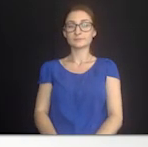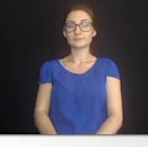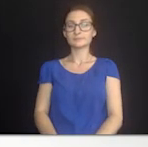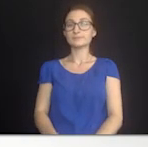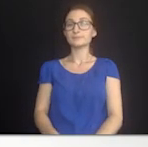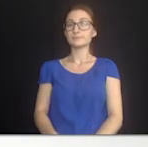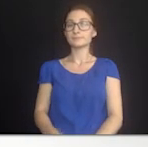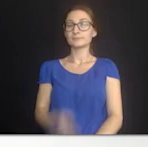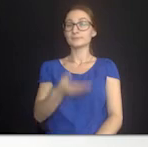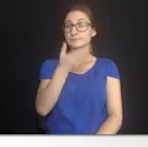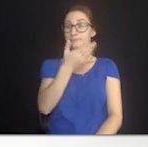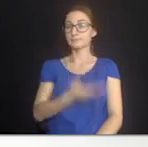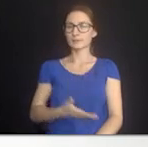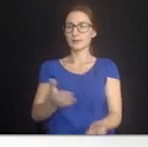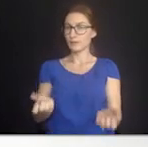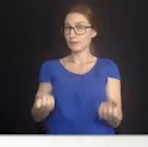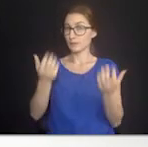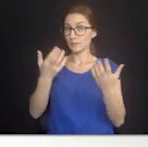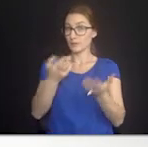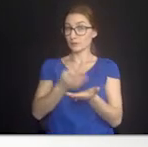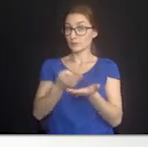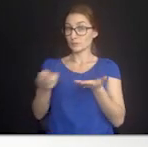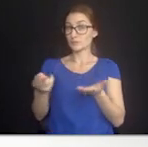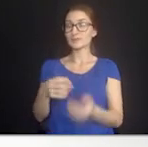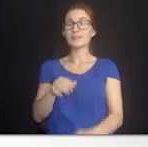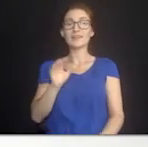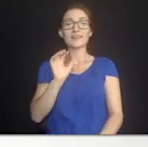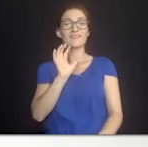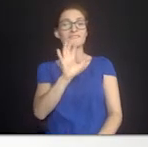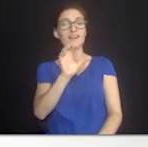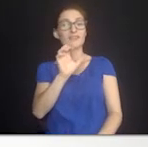criteria. So we have here how many resources?